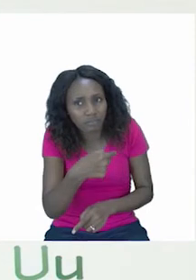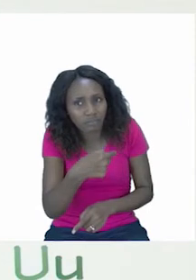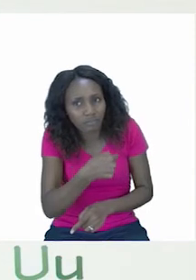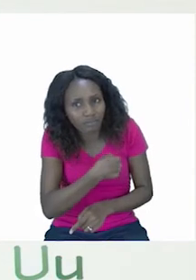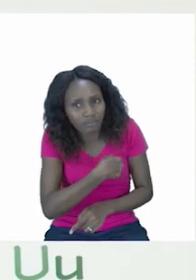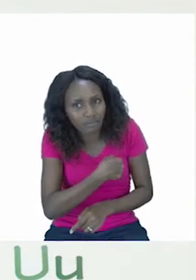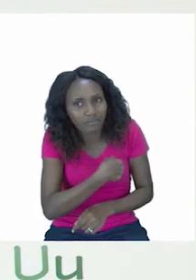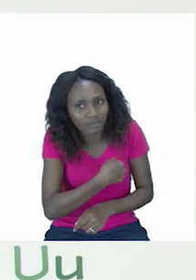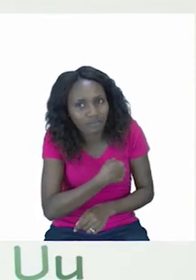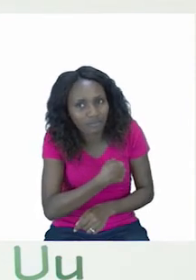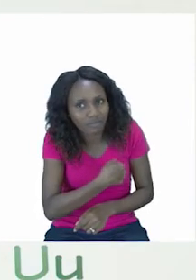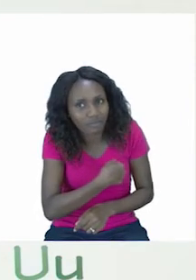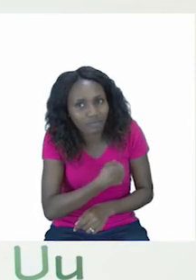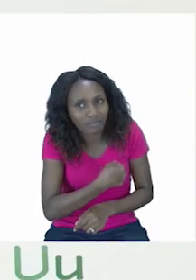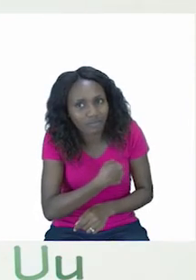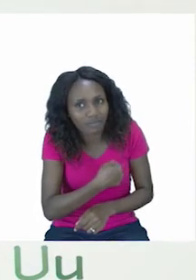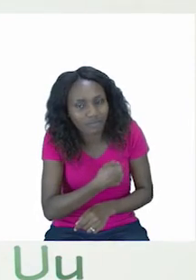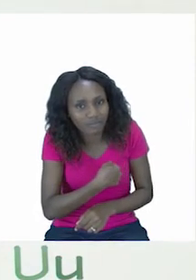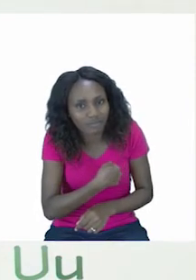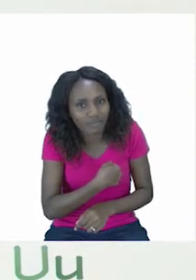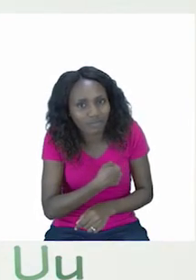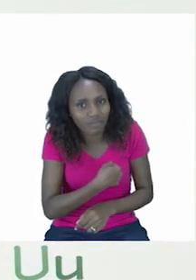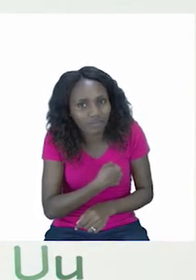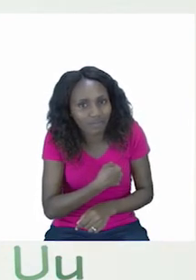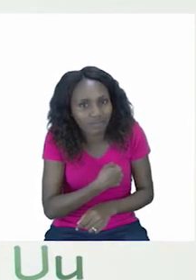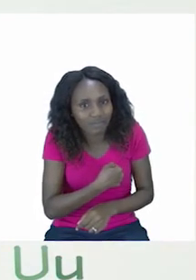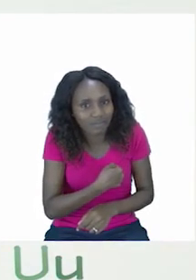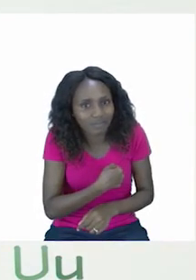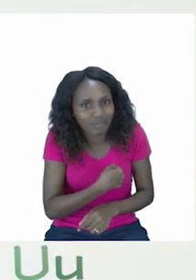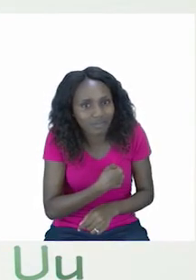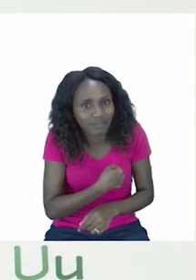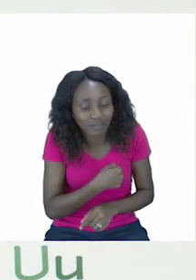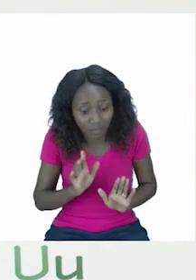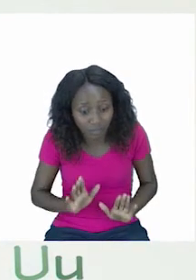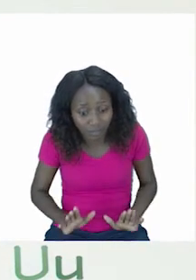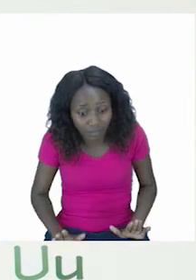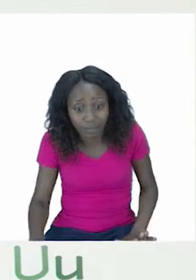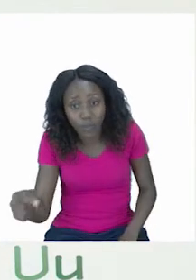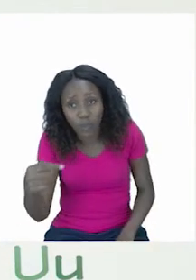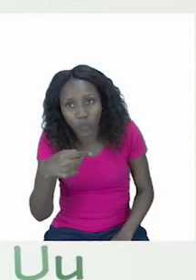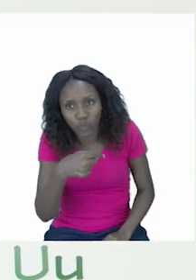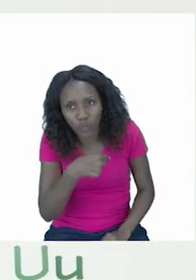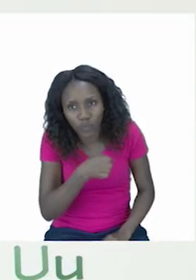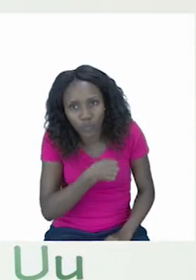she. Everybody, let's point to the girl and say